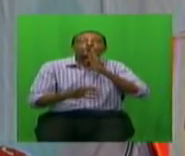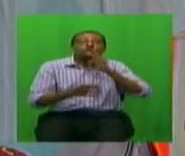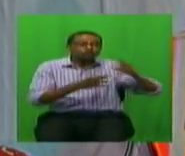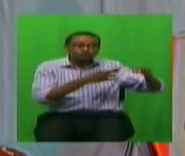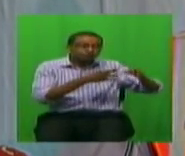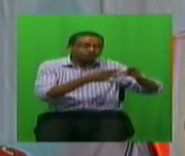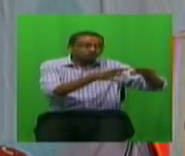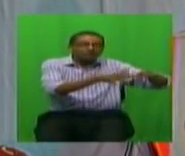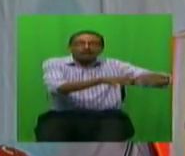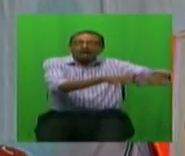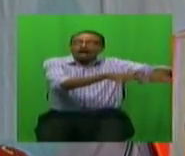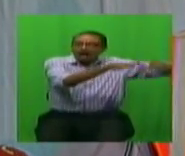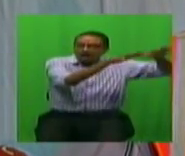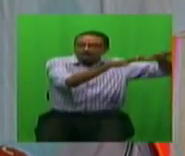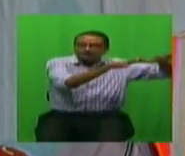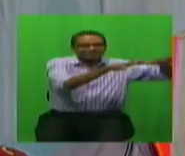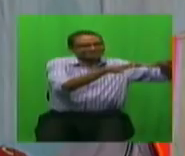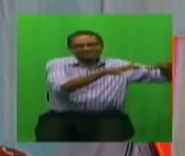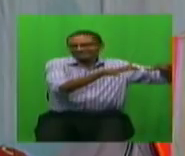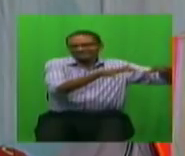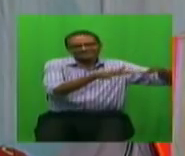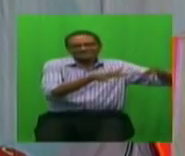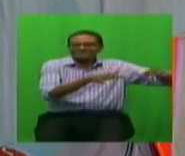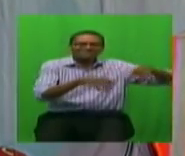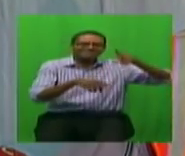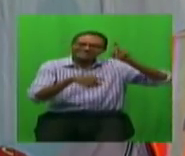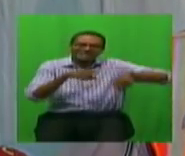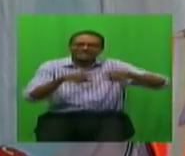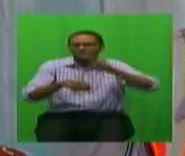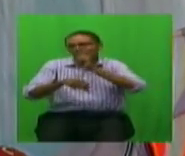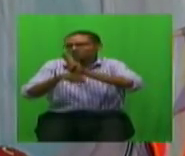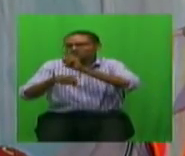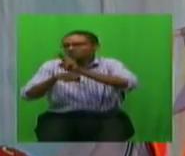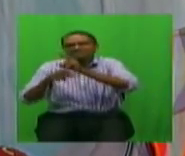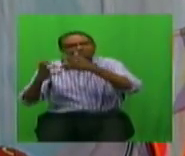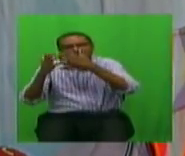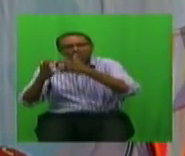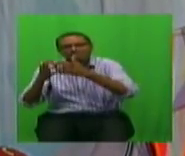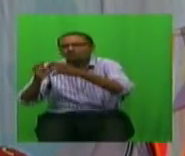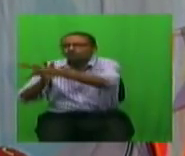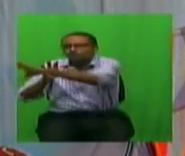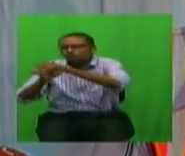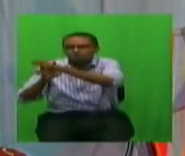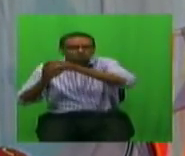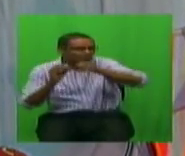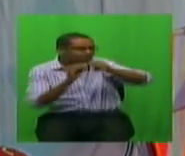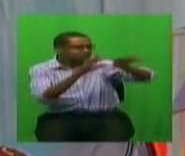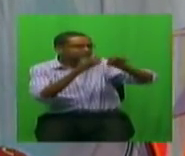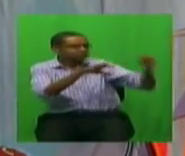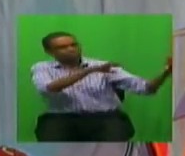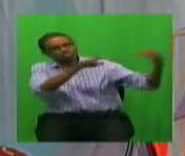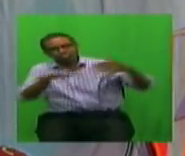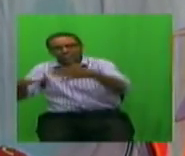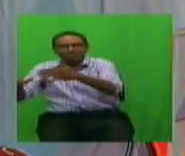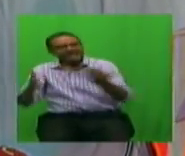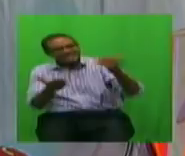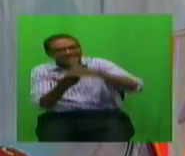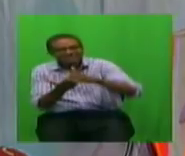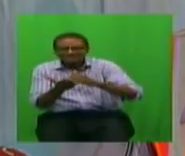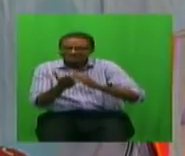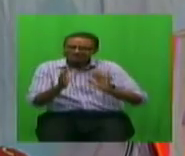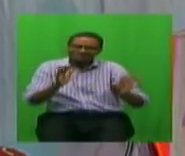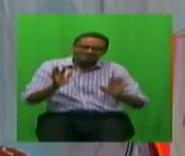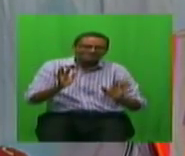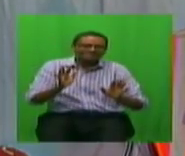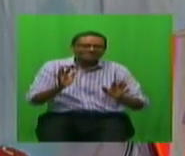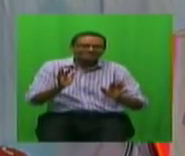for the water to levels in the river to drop. Once that drop, all the pumps will normally kick in. And as we speak, we